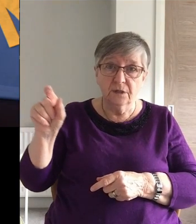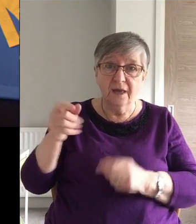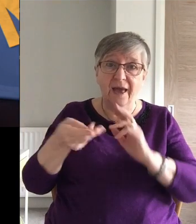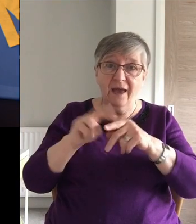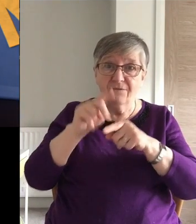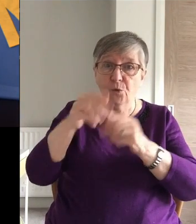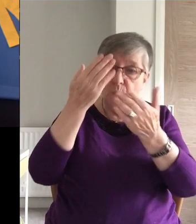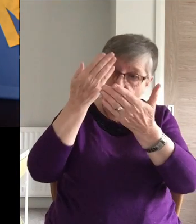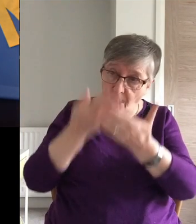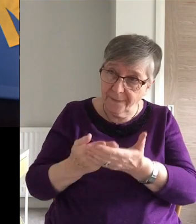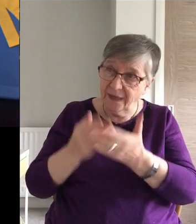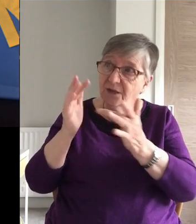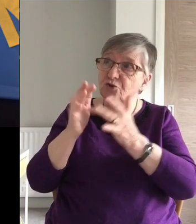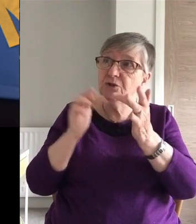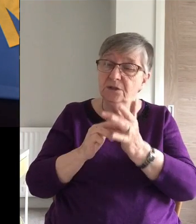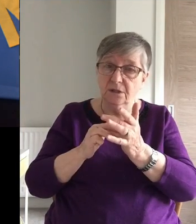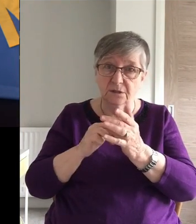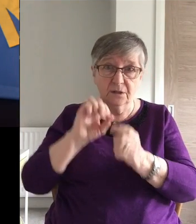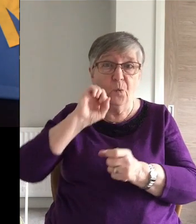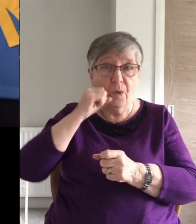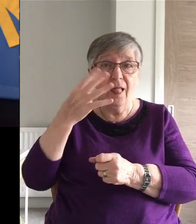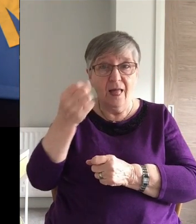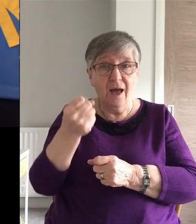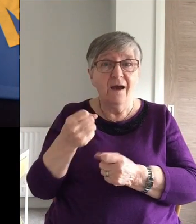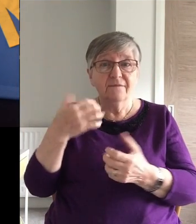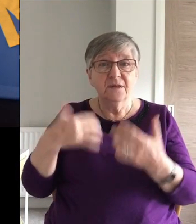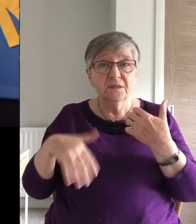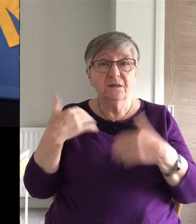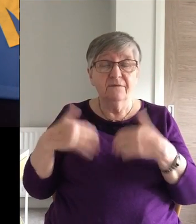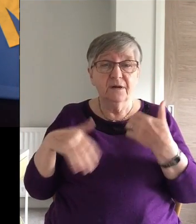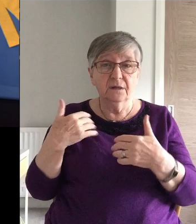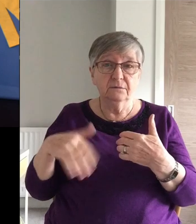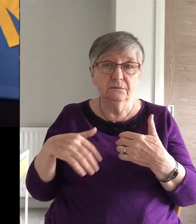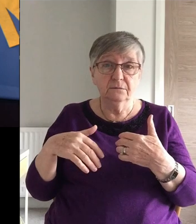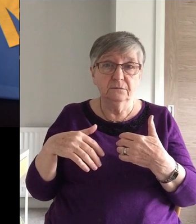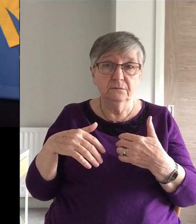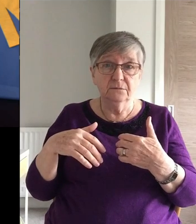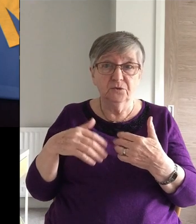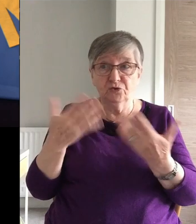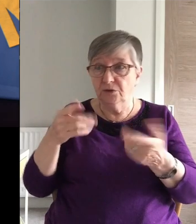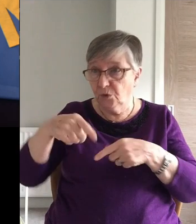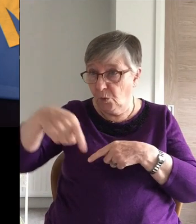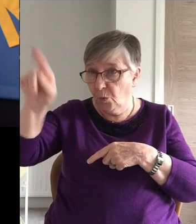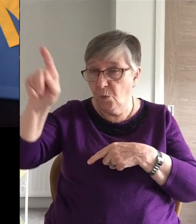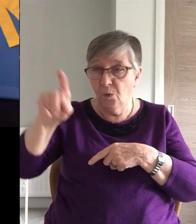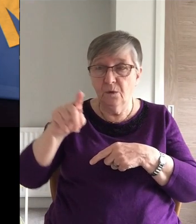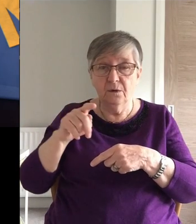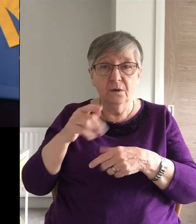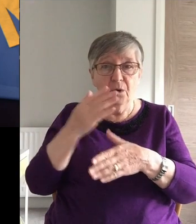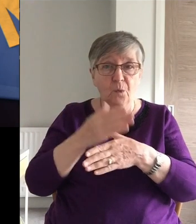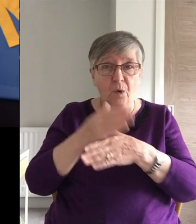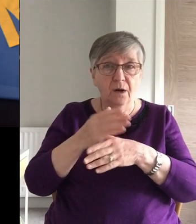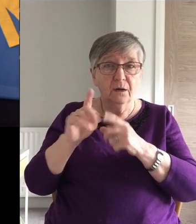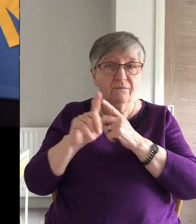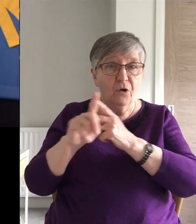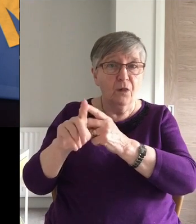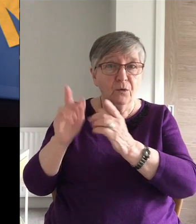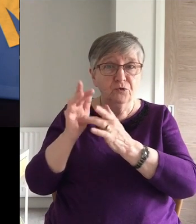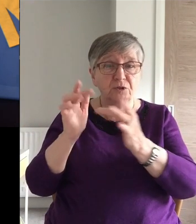with obeying him. The cross is there. You'll find it soon enough. All we got to do is pick it up and go with it.